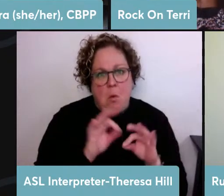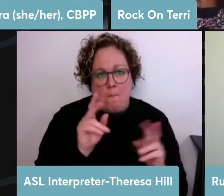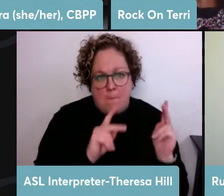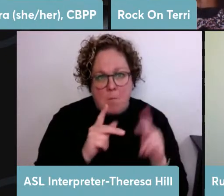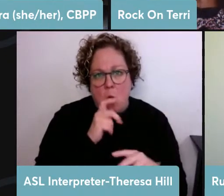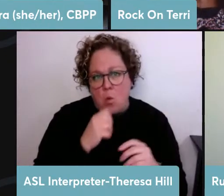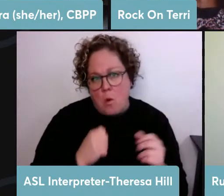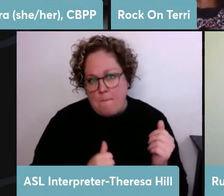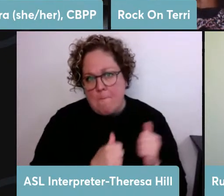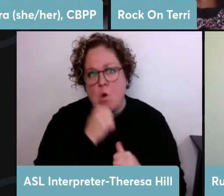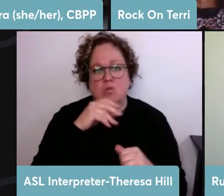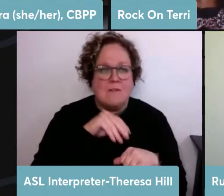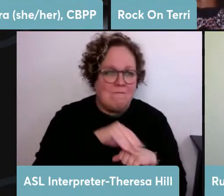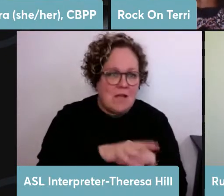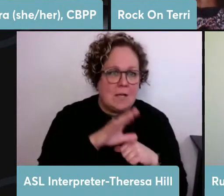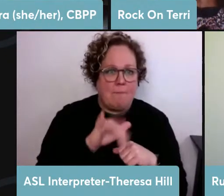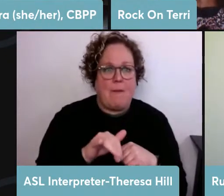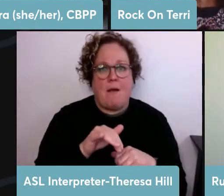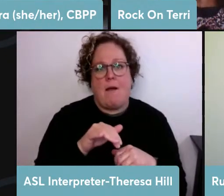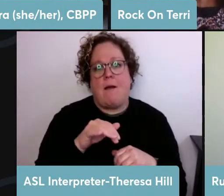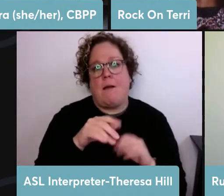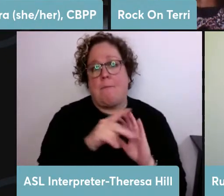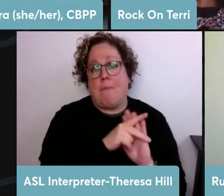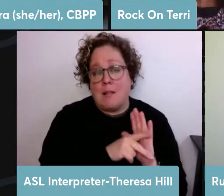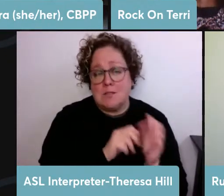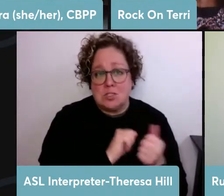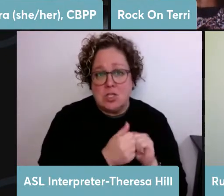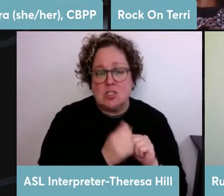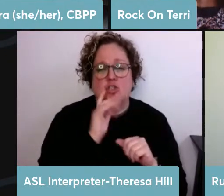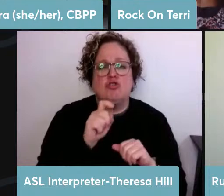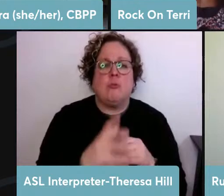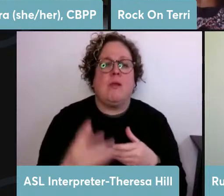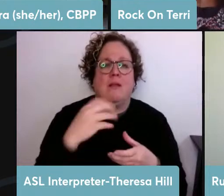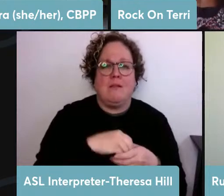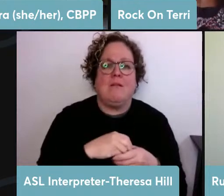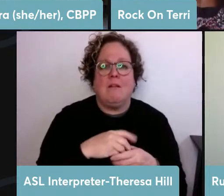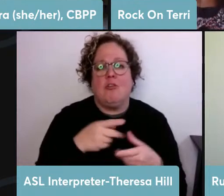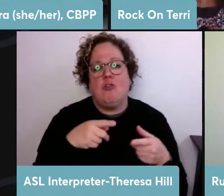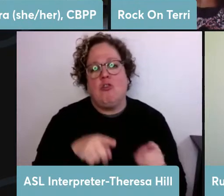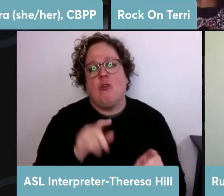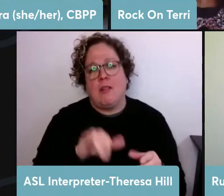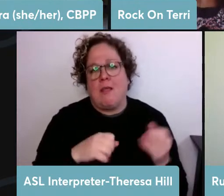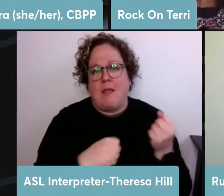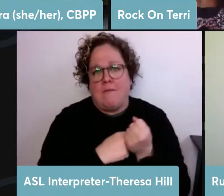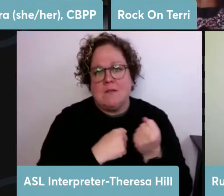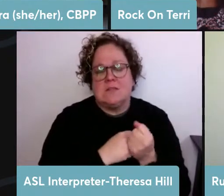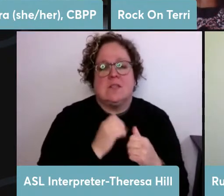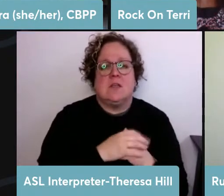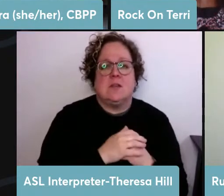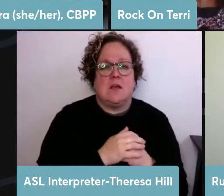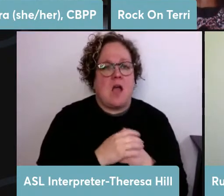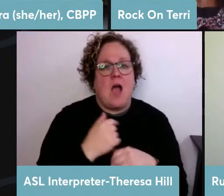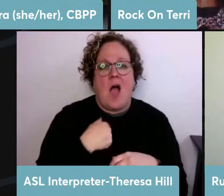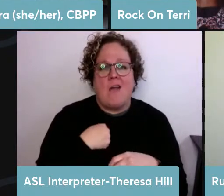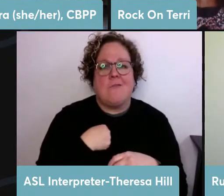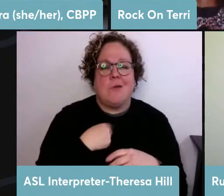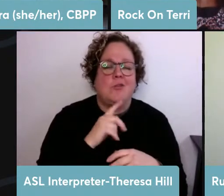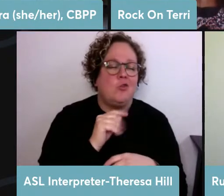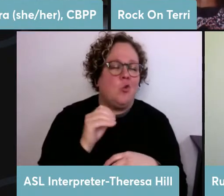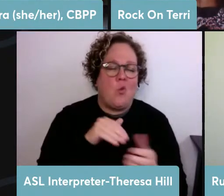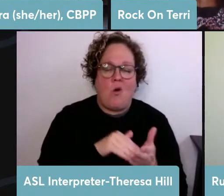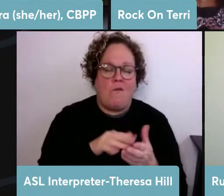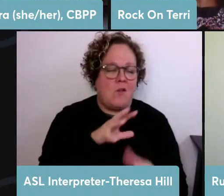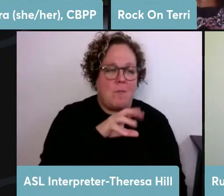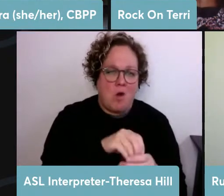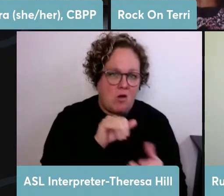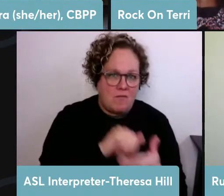policy and potential policy changes be involved in the advocacy. And, you know, I can say, and I've been too often a part of it, that that's too often